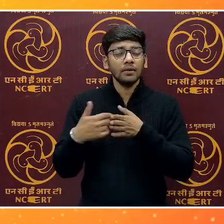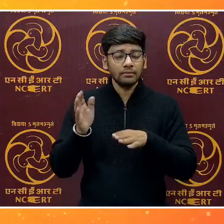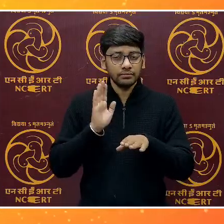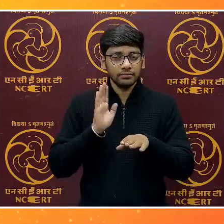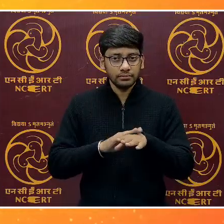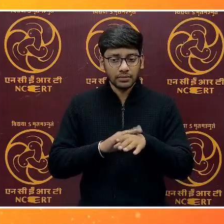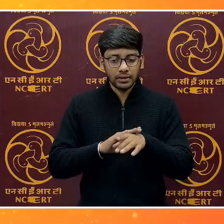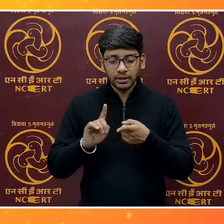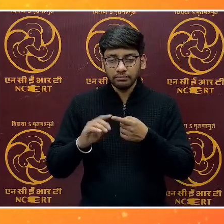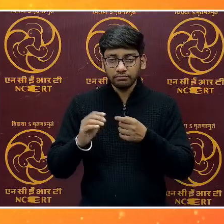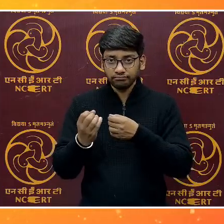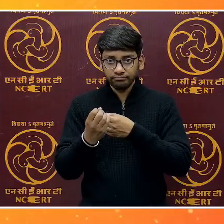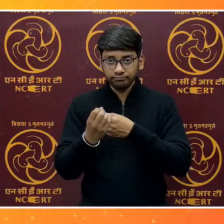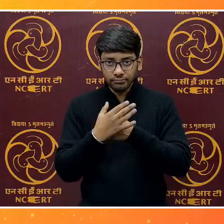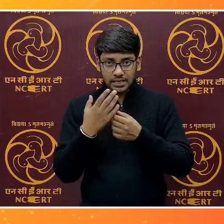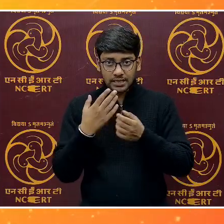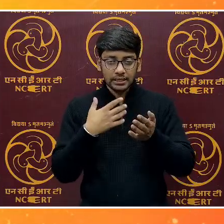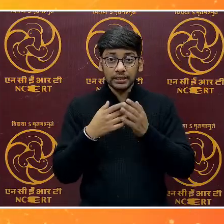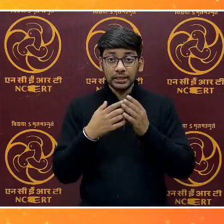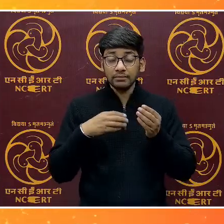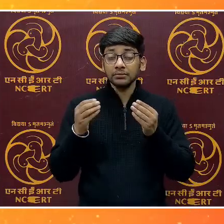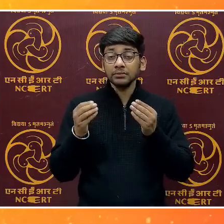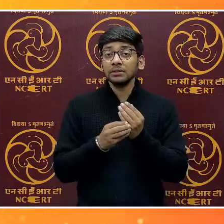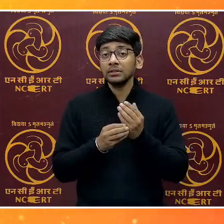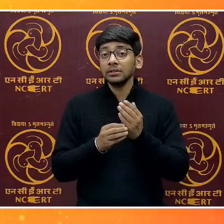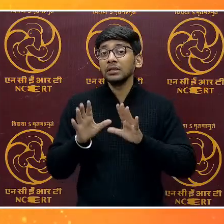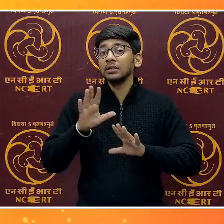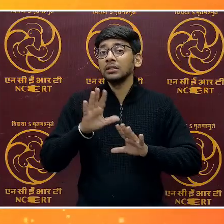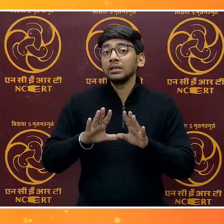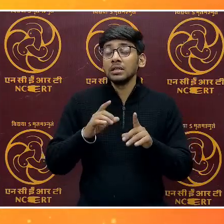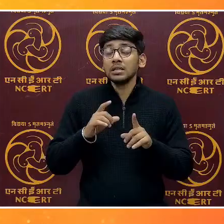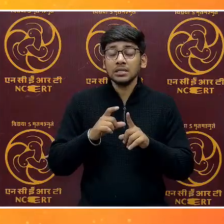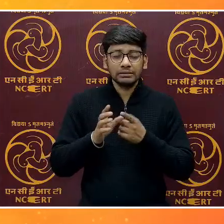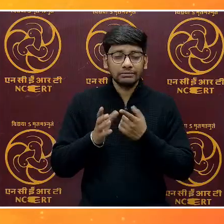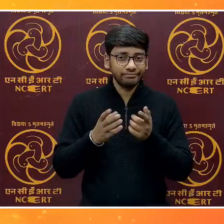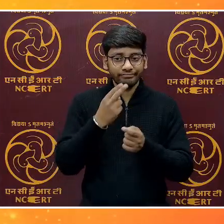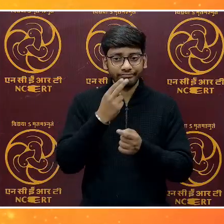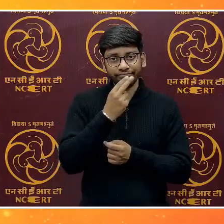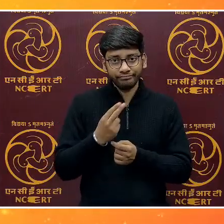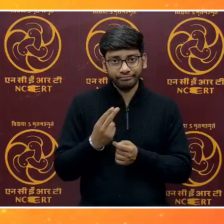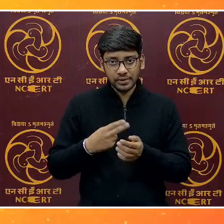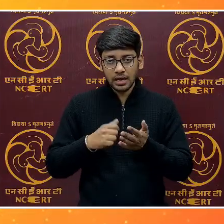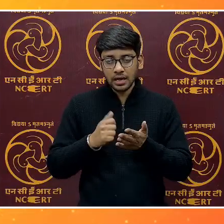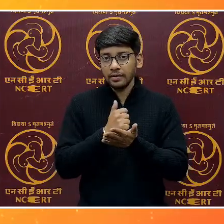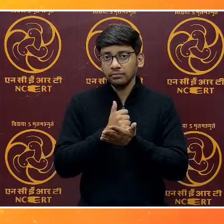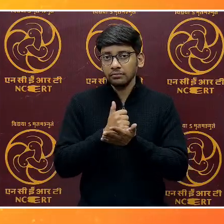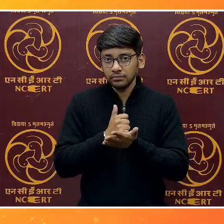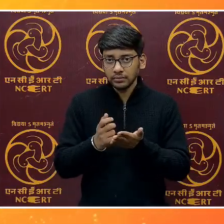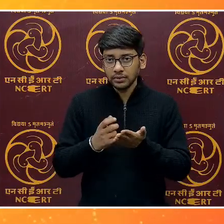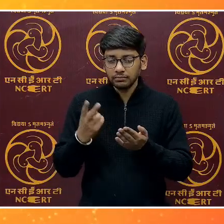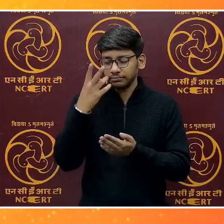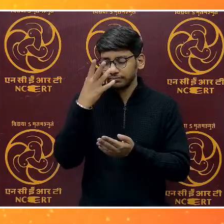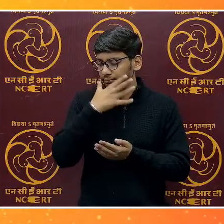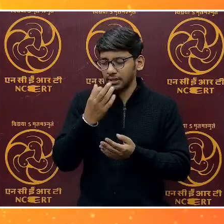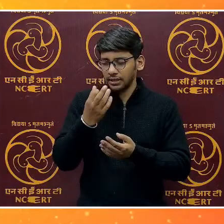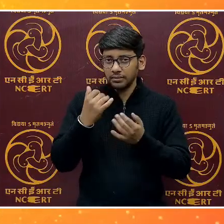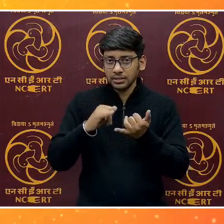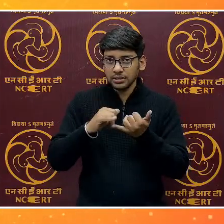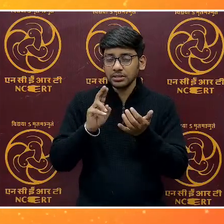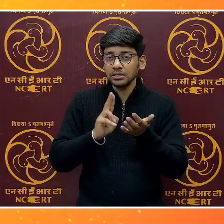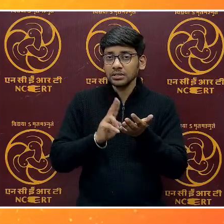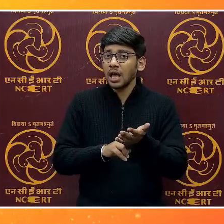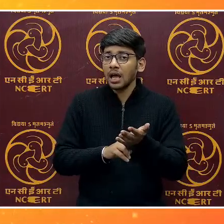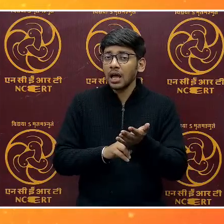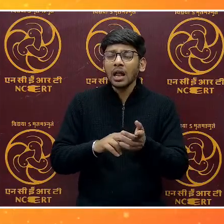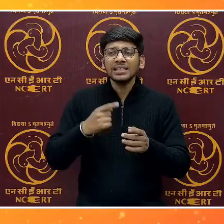email also. Absolutely. And there is one more activity. It's a craft, an art that you can practice. See how beautifully you have made the sun. You've used a piece